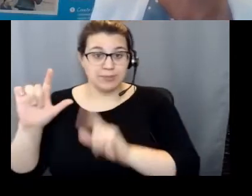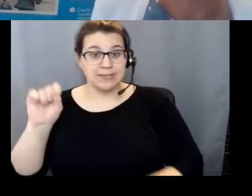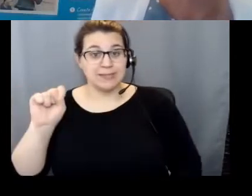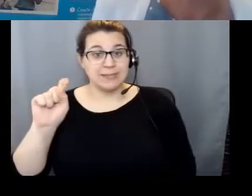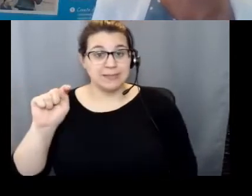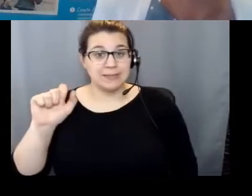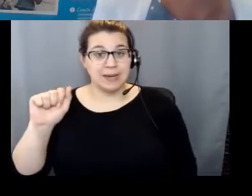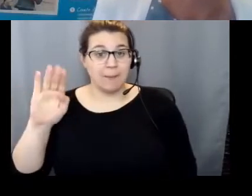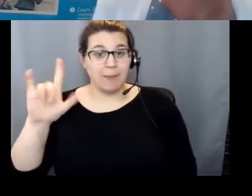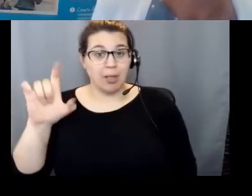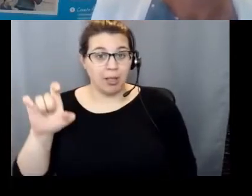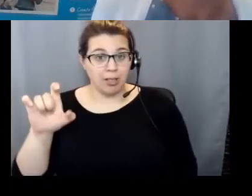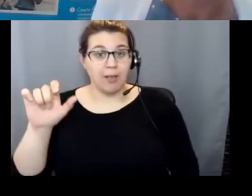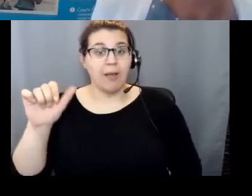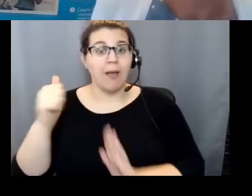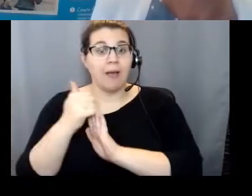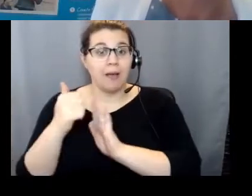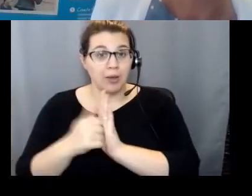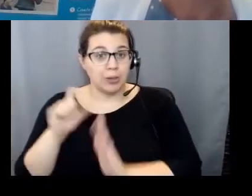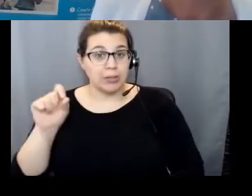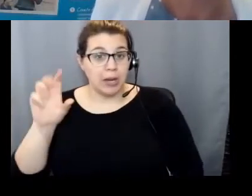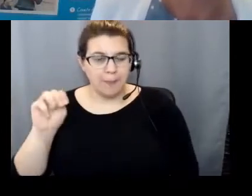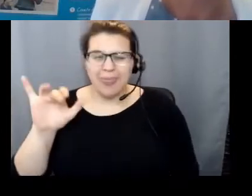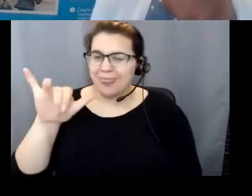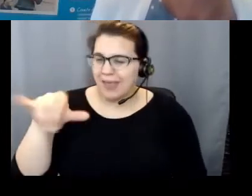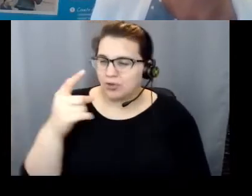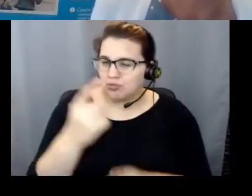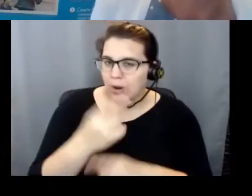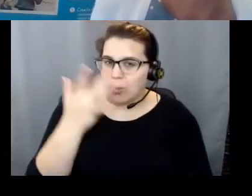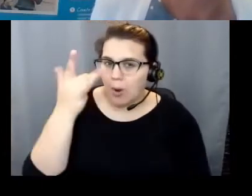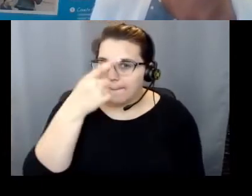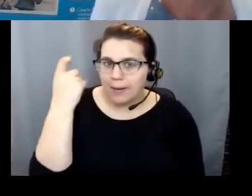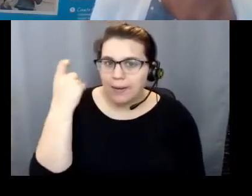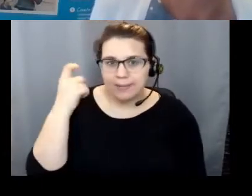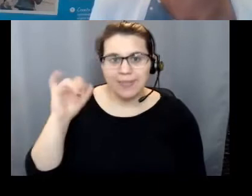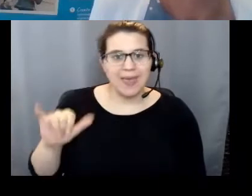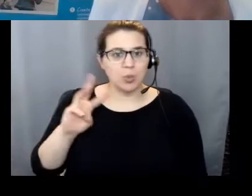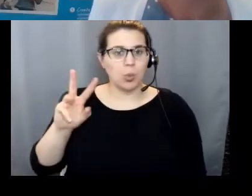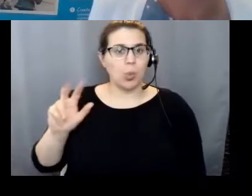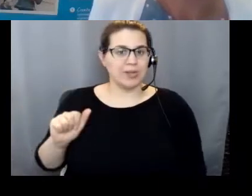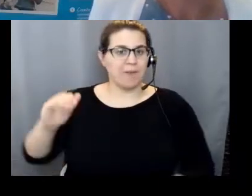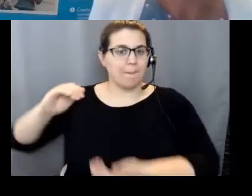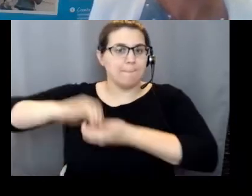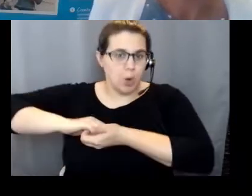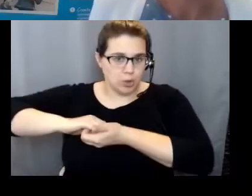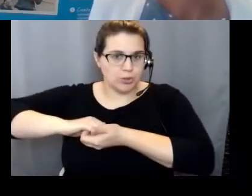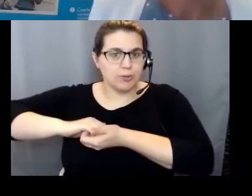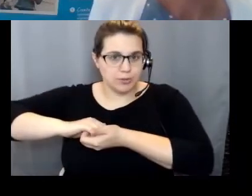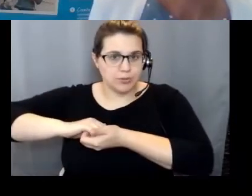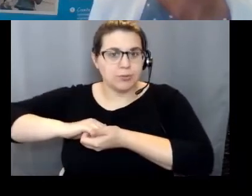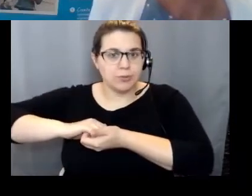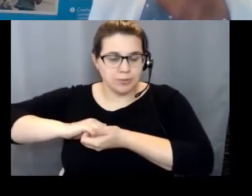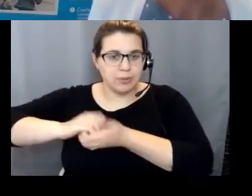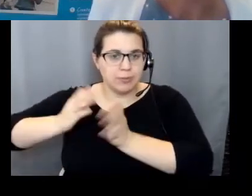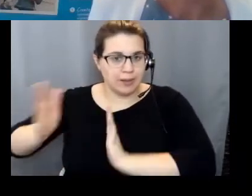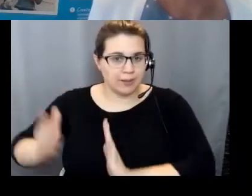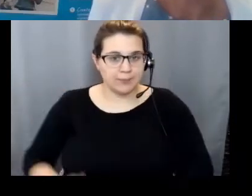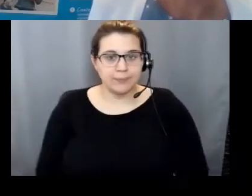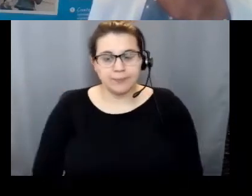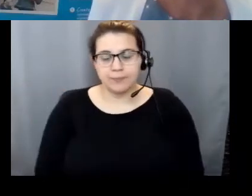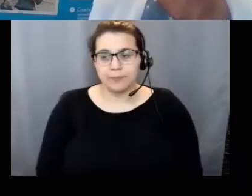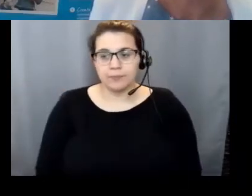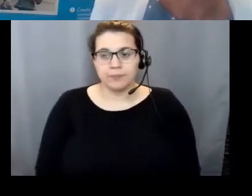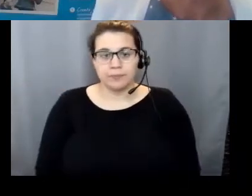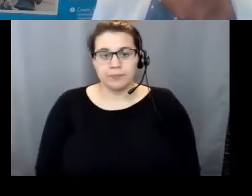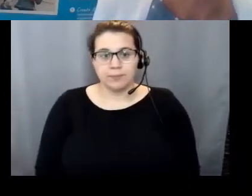StableAccount.com. Again, that is correct because Stable, that's West Virginia's partner plan. And then the